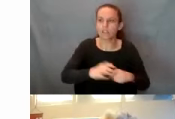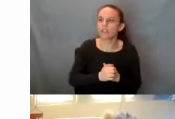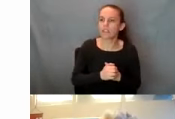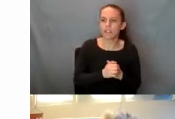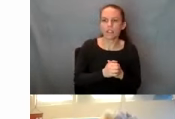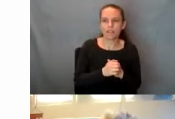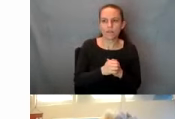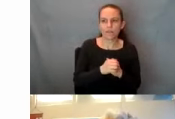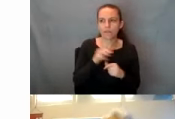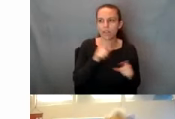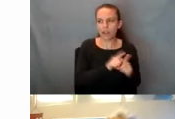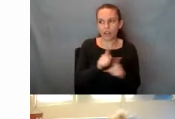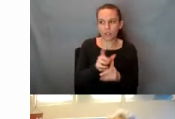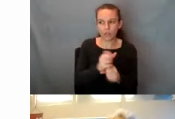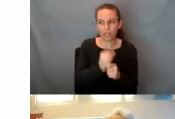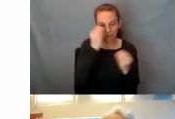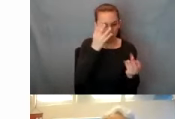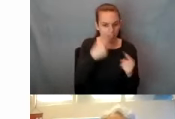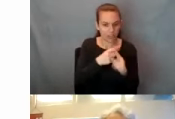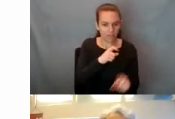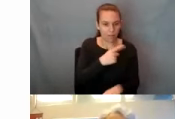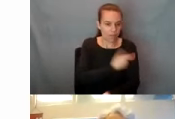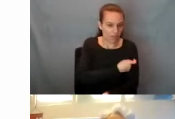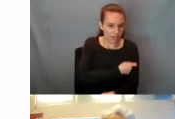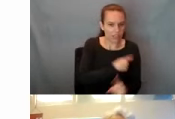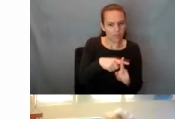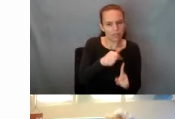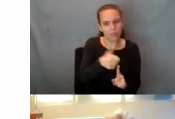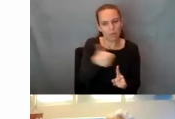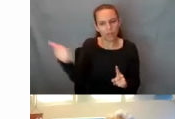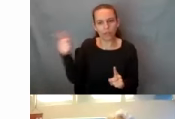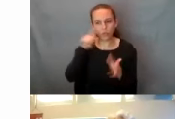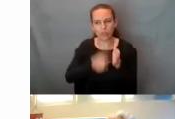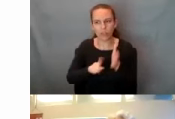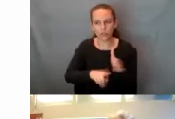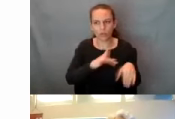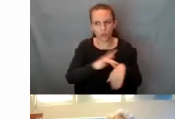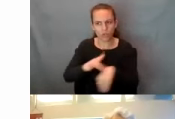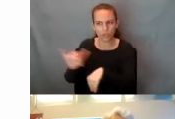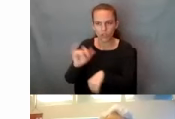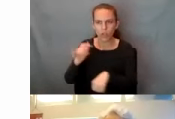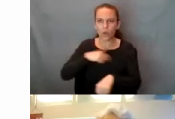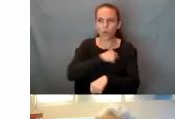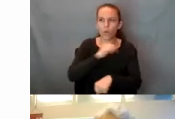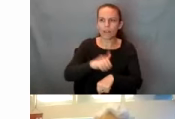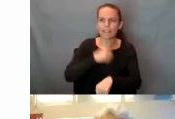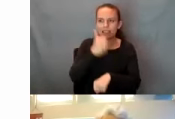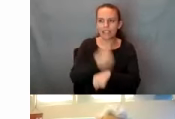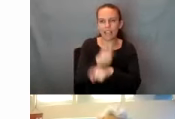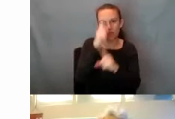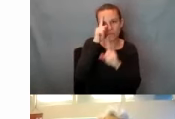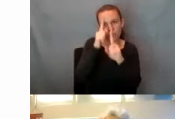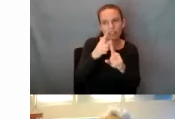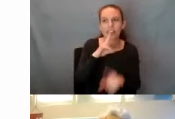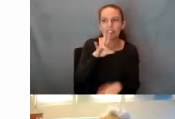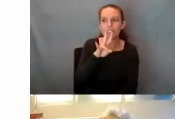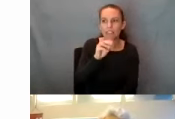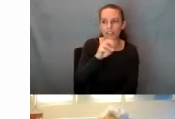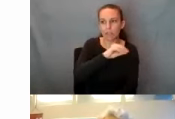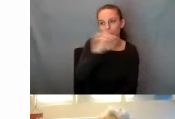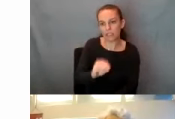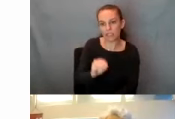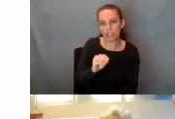from some of the others. We set the benchmark at 50%. So we said 70% would be desirable, 50%